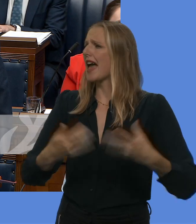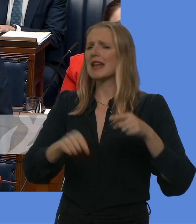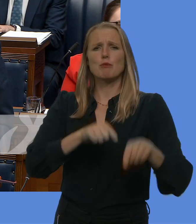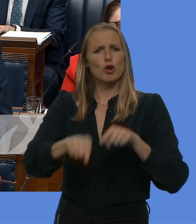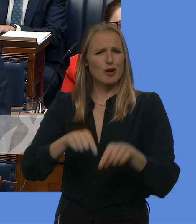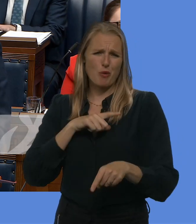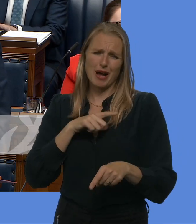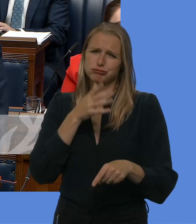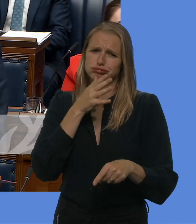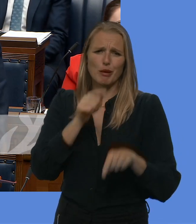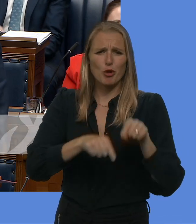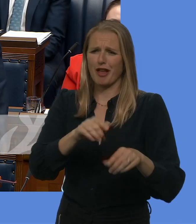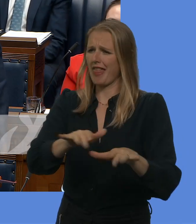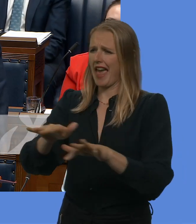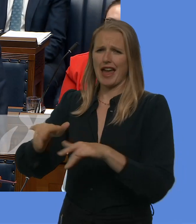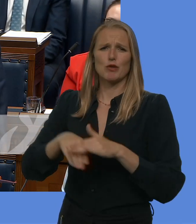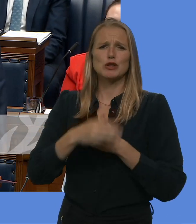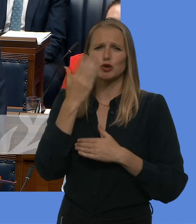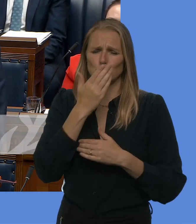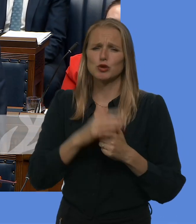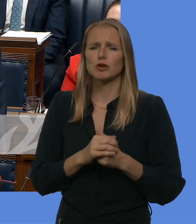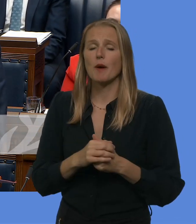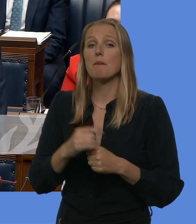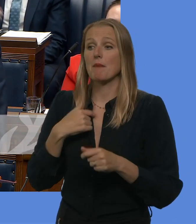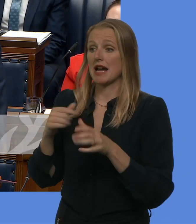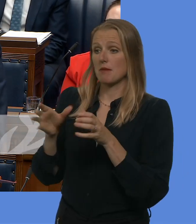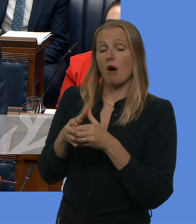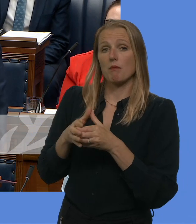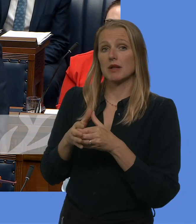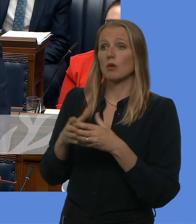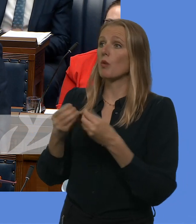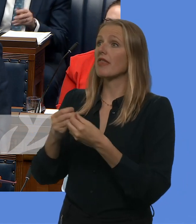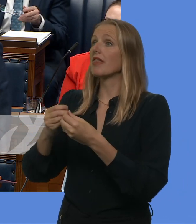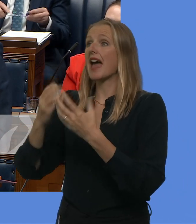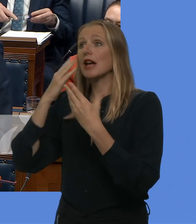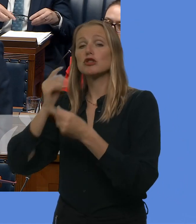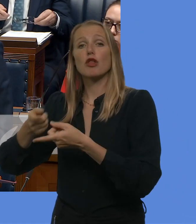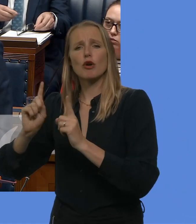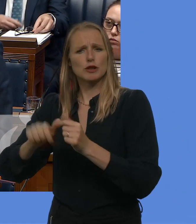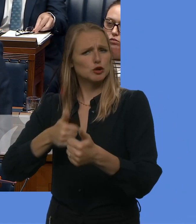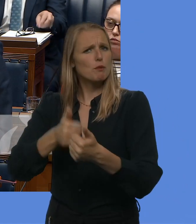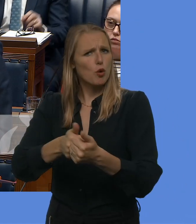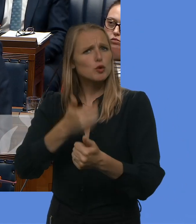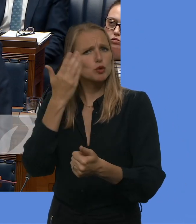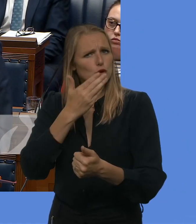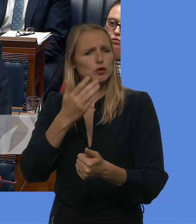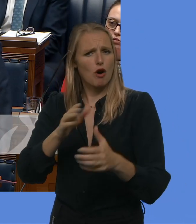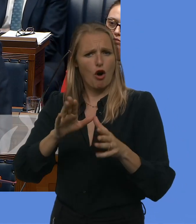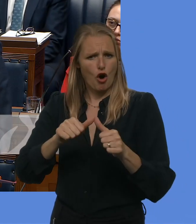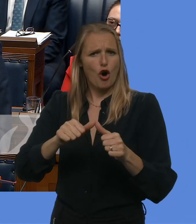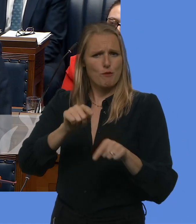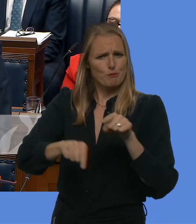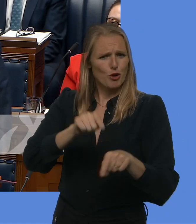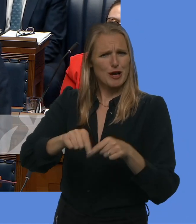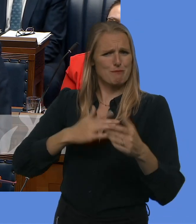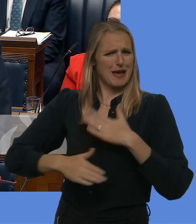place. So, of course, my department will continue with the Education Authority to support schools when it comes to addressing bullying